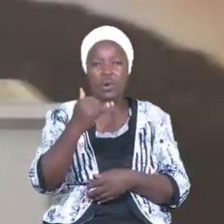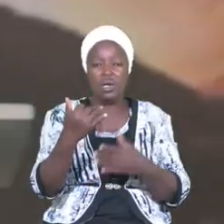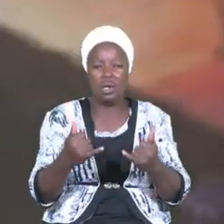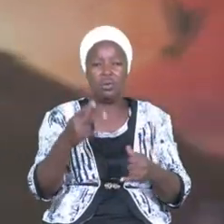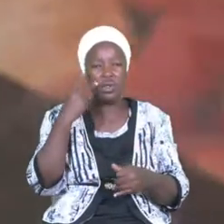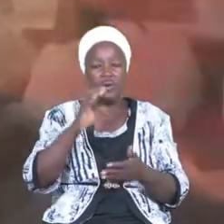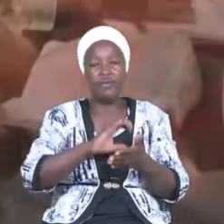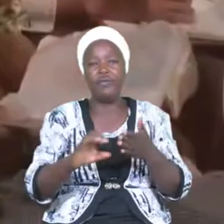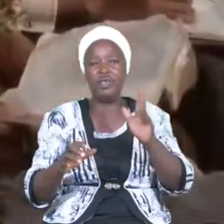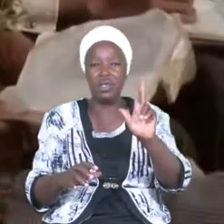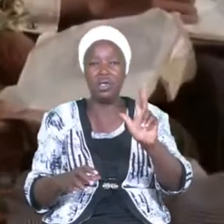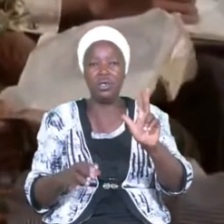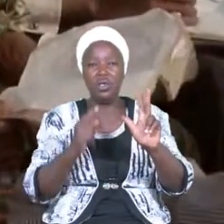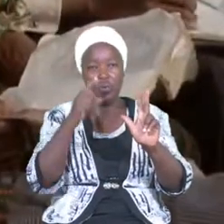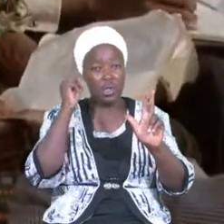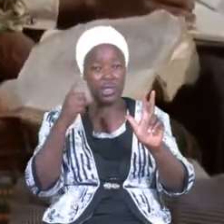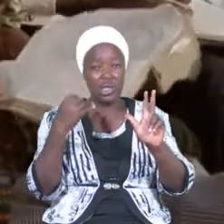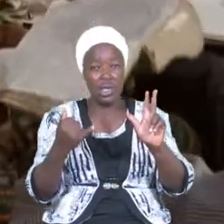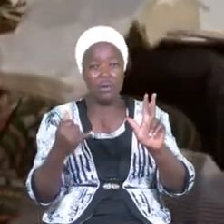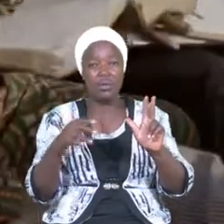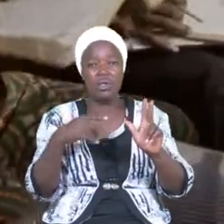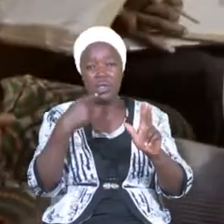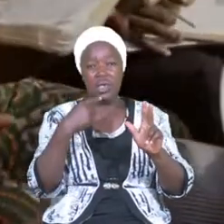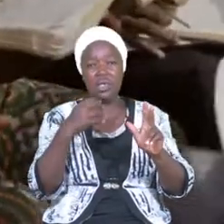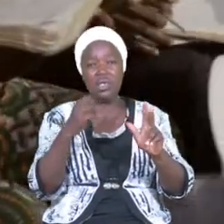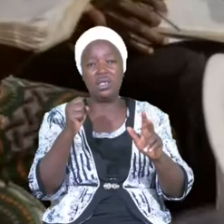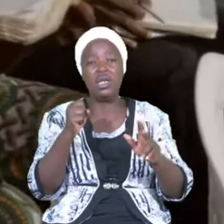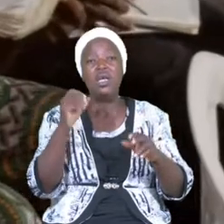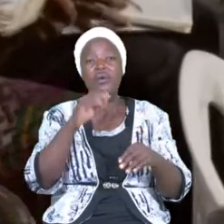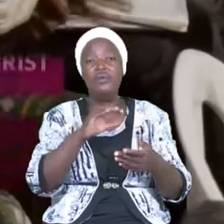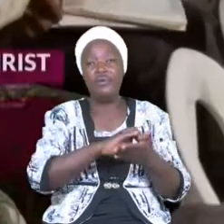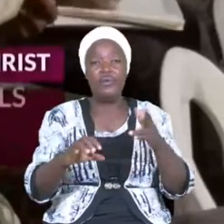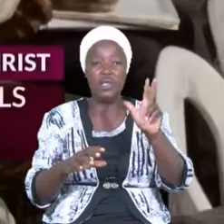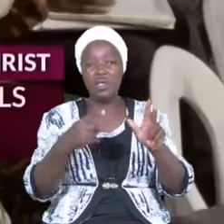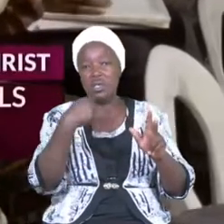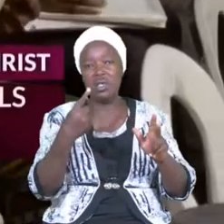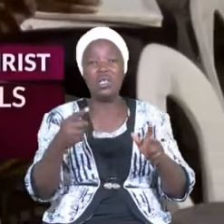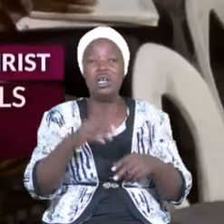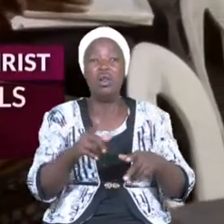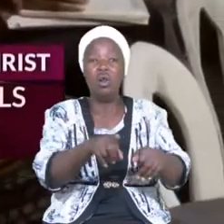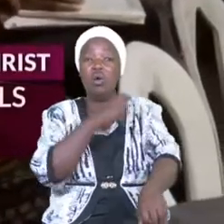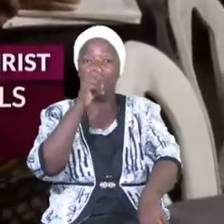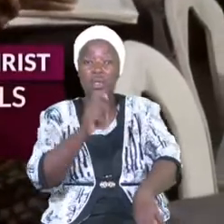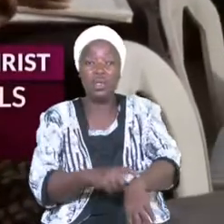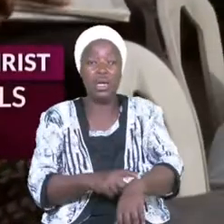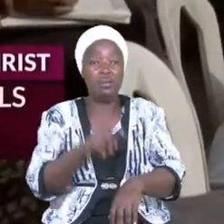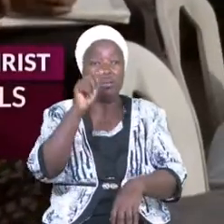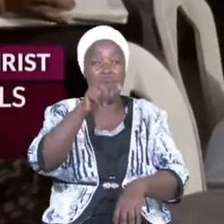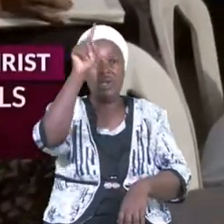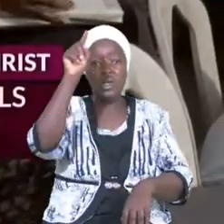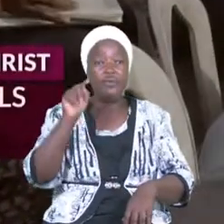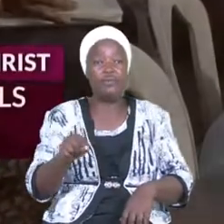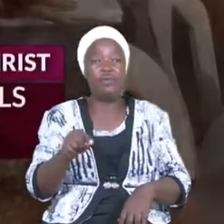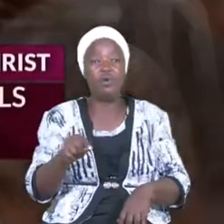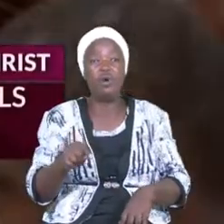you'll understand. It says, verse 3, long time, therefore, abode